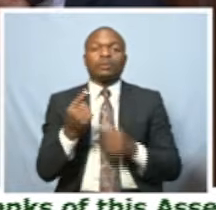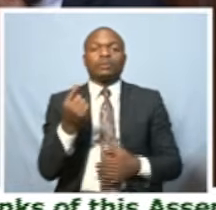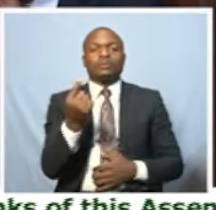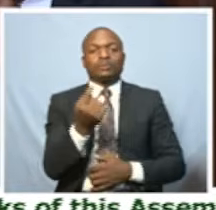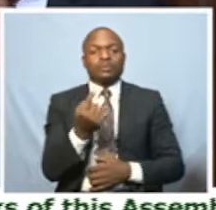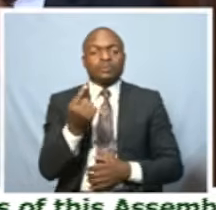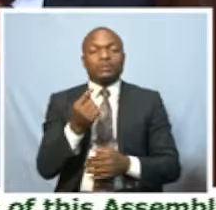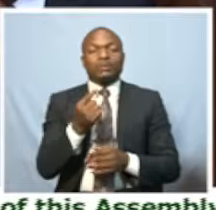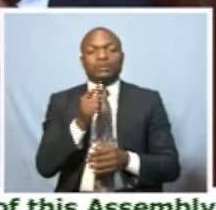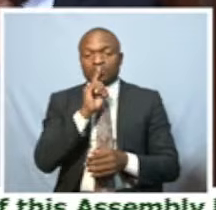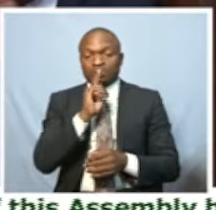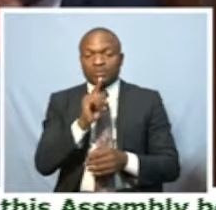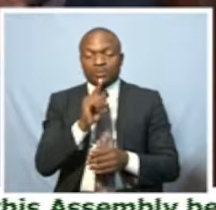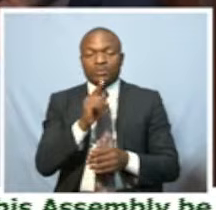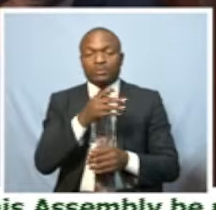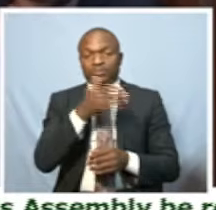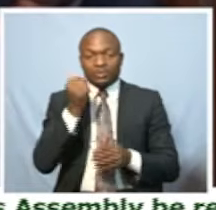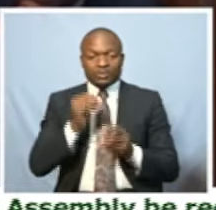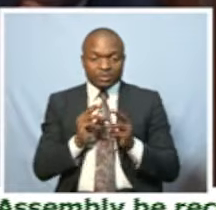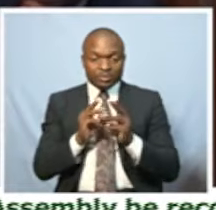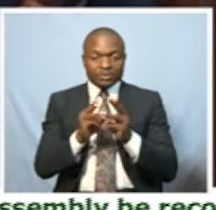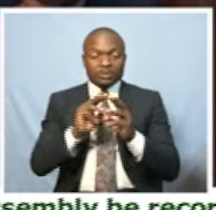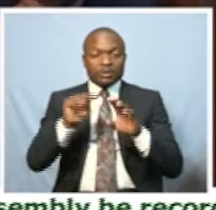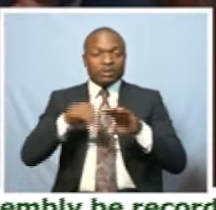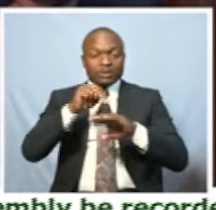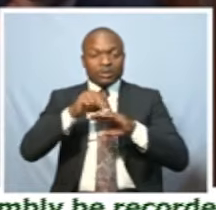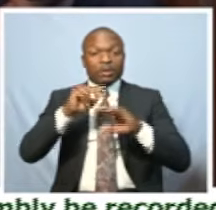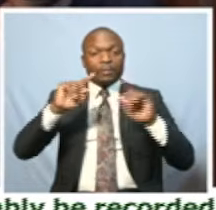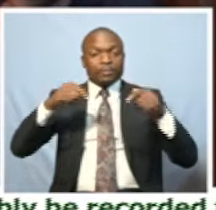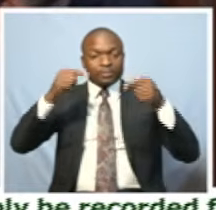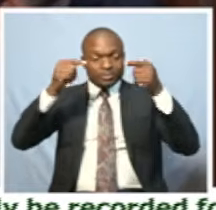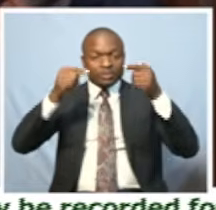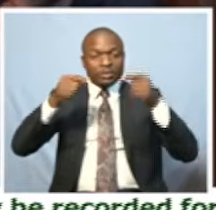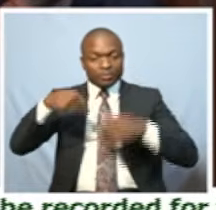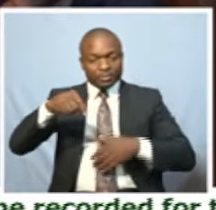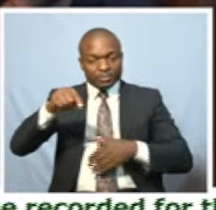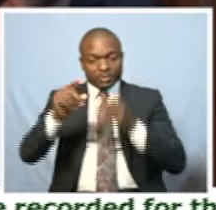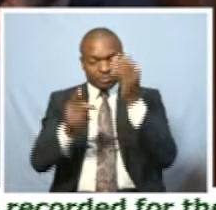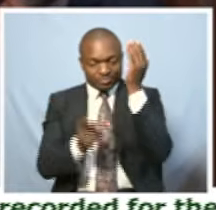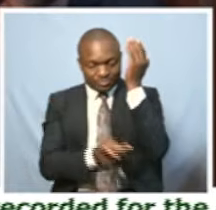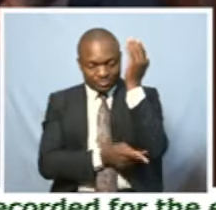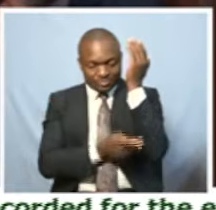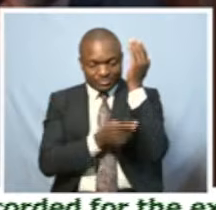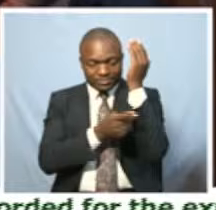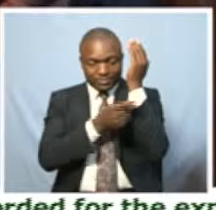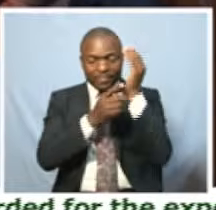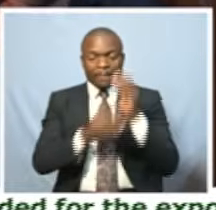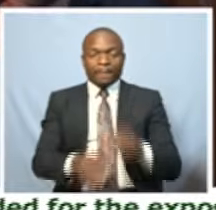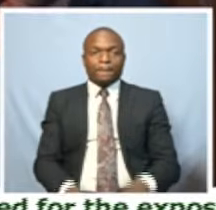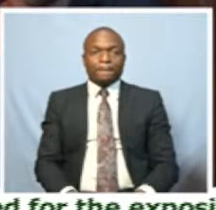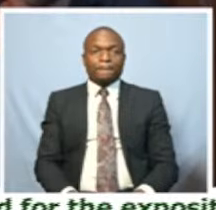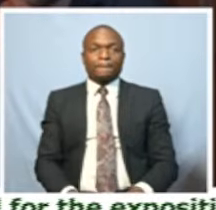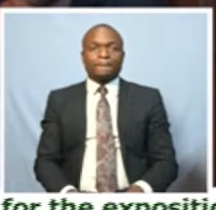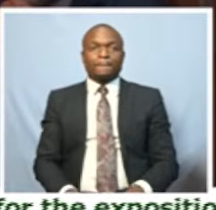surest pathway to national prosperity and sustainable development.